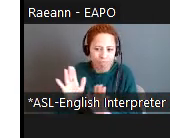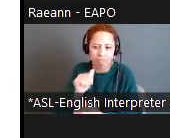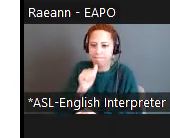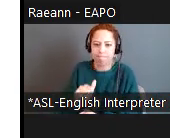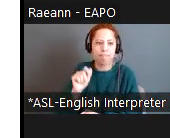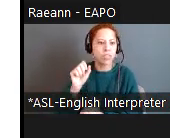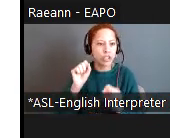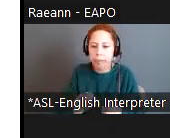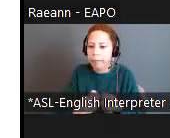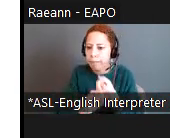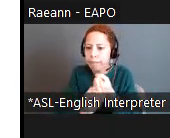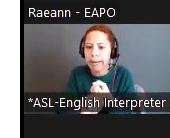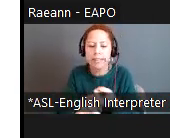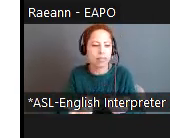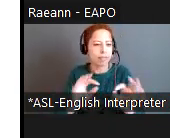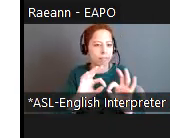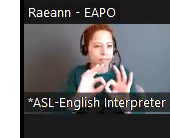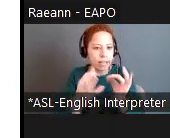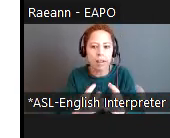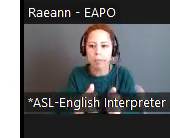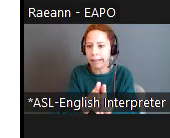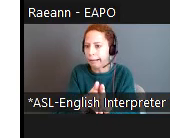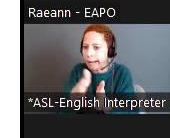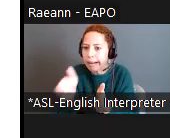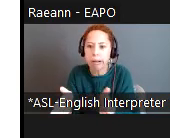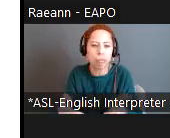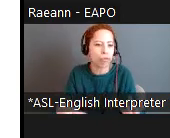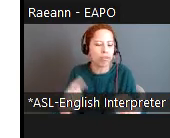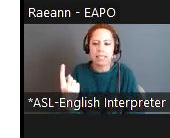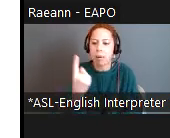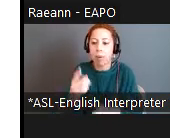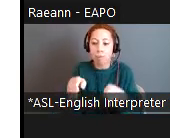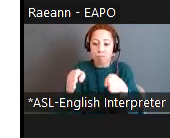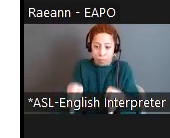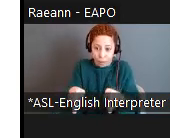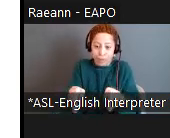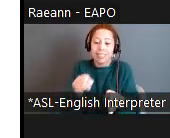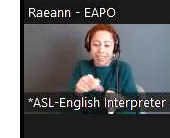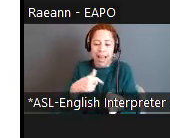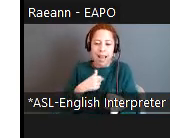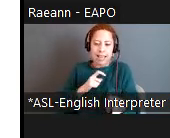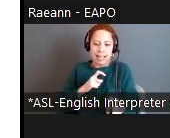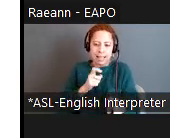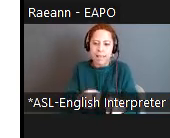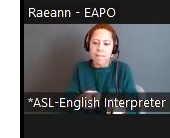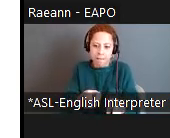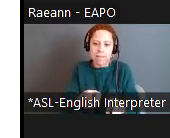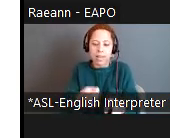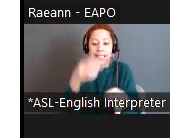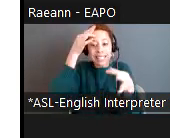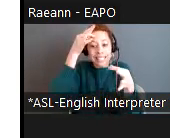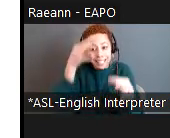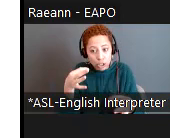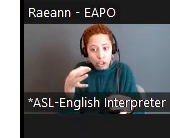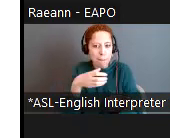be friend, family member, your neighbor. It is the person who you are giving this decision-making power